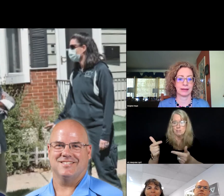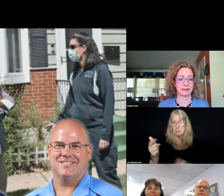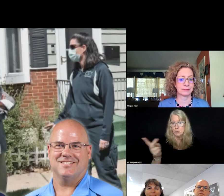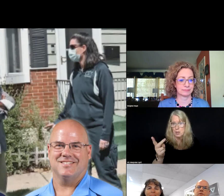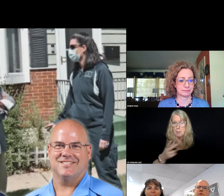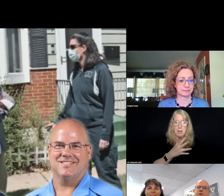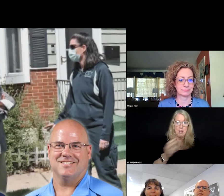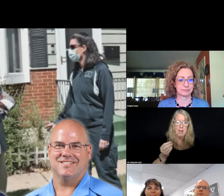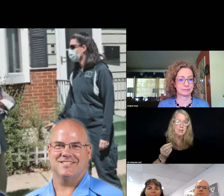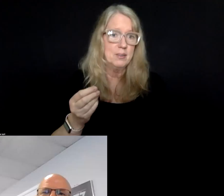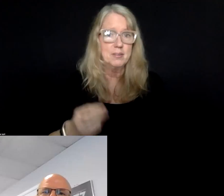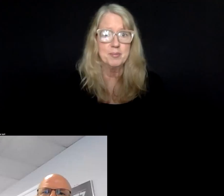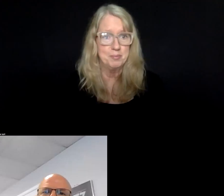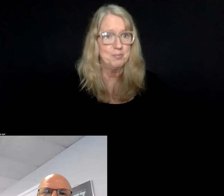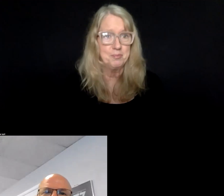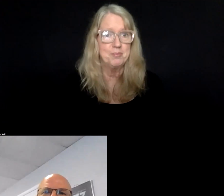and